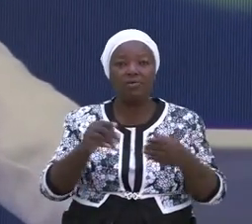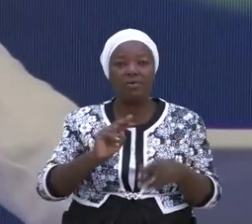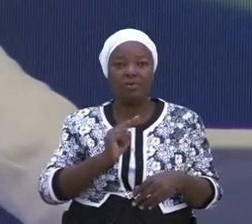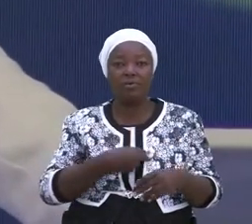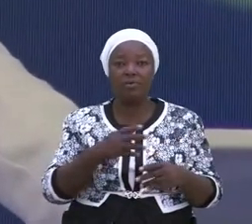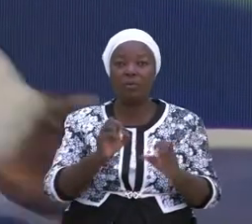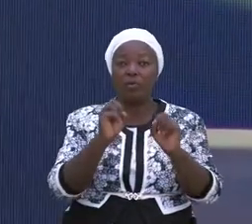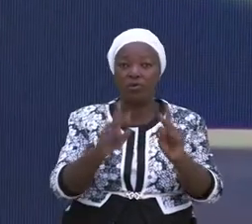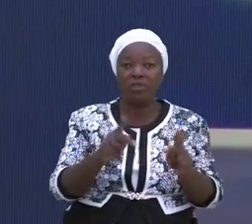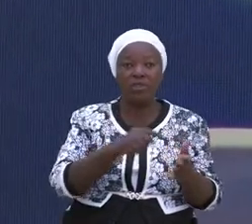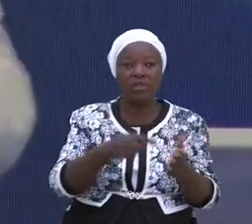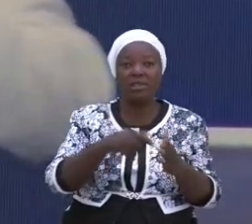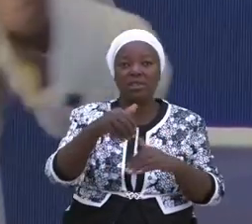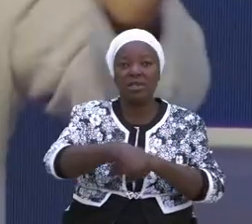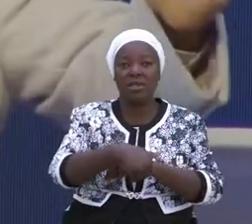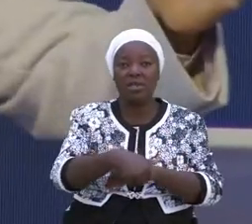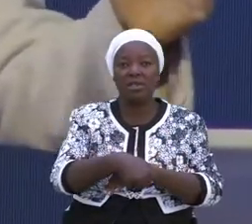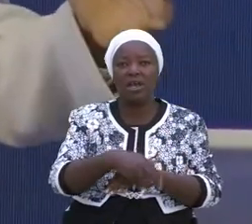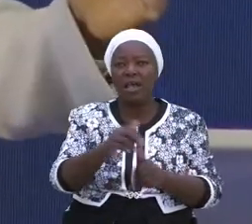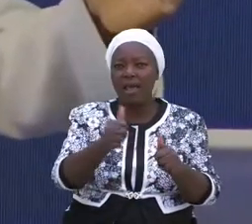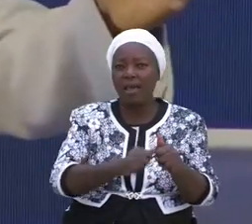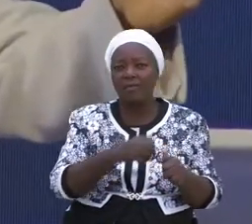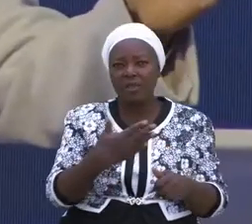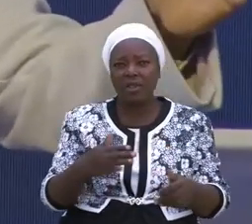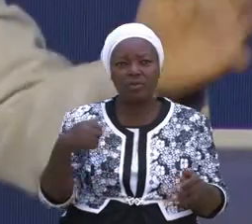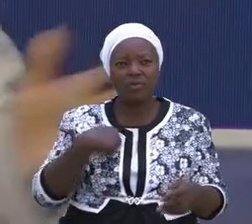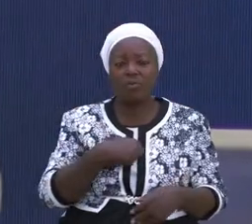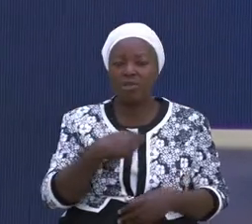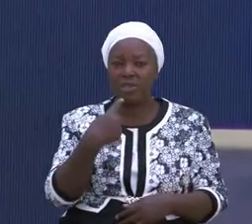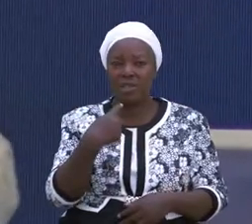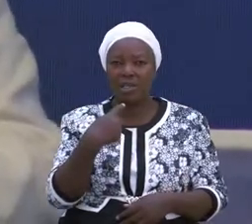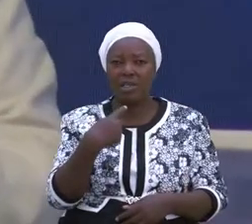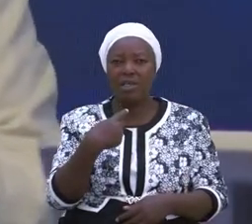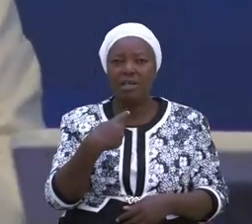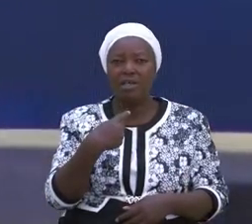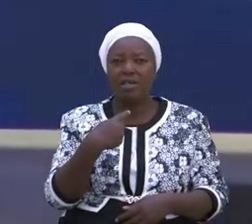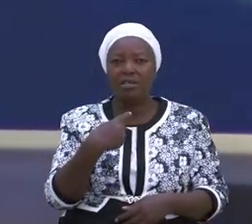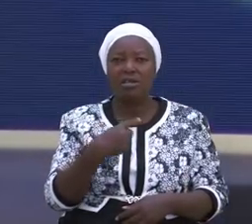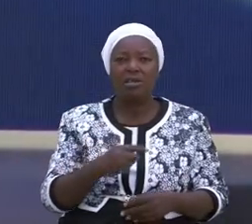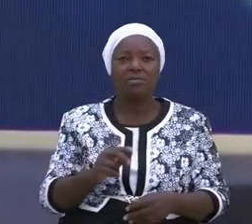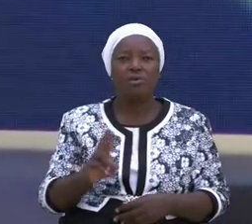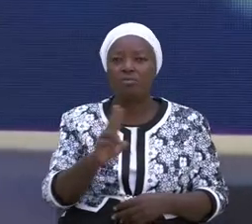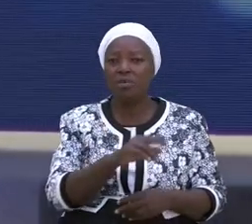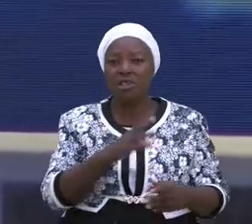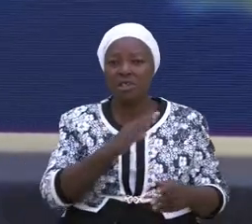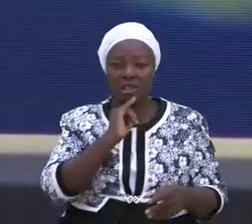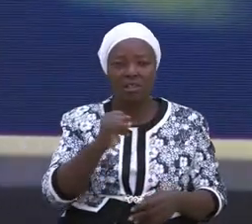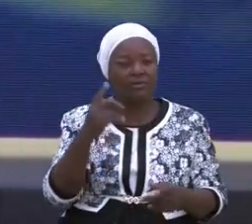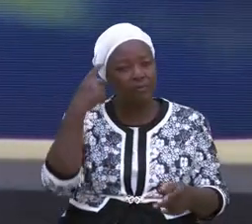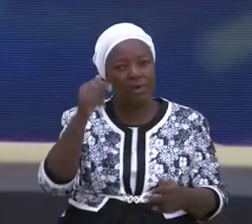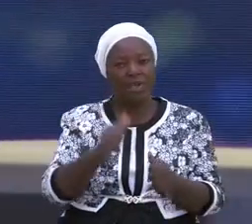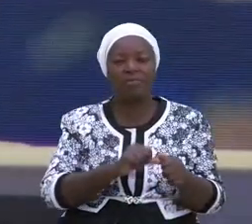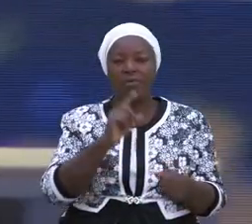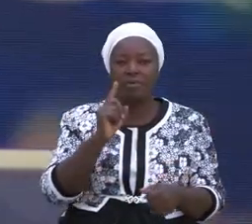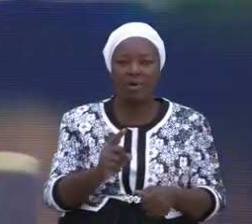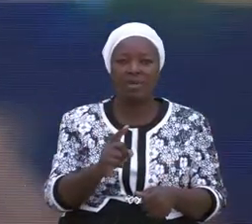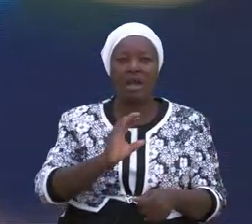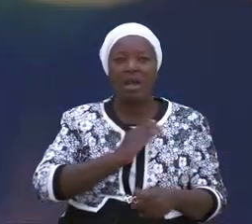opportunity tonight, everything we say applies to everyone. Our